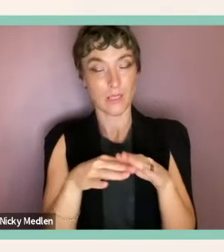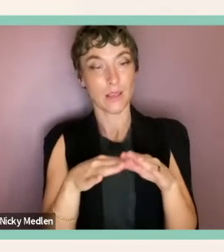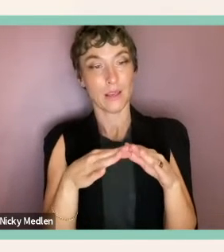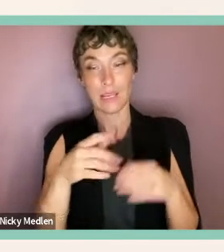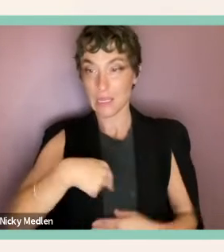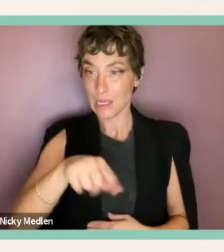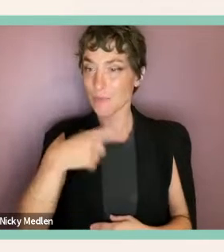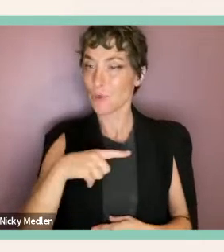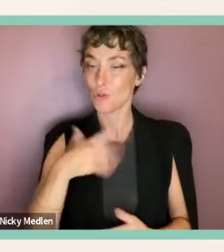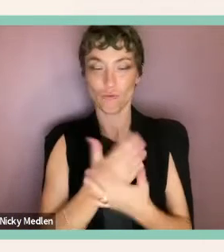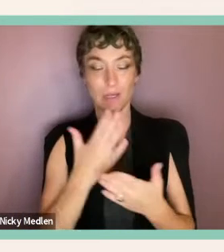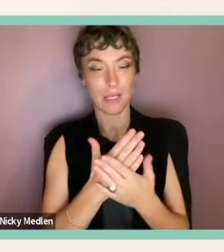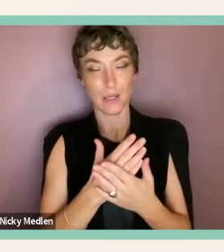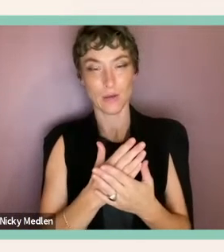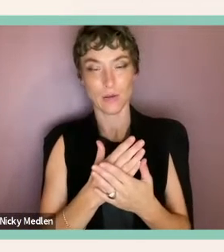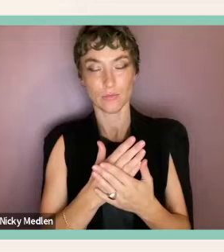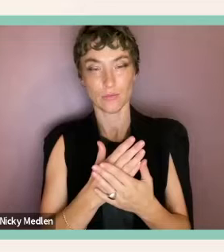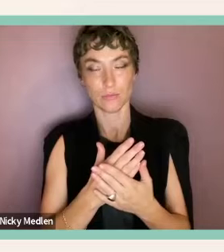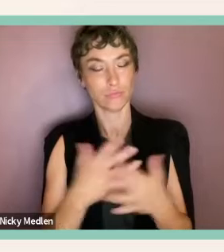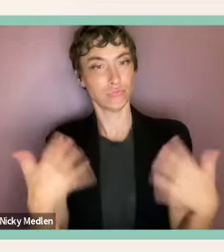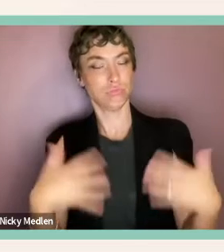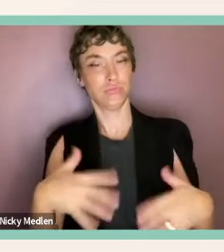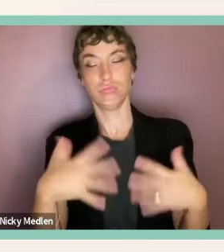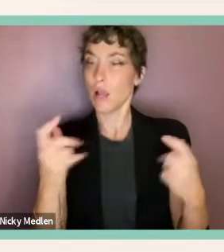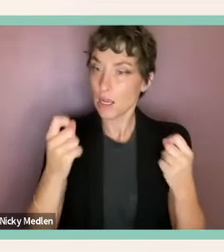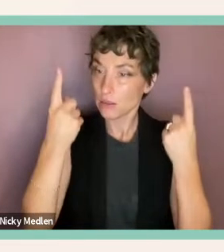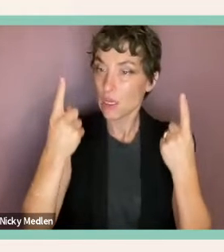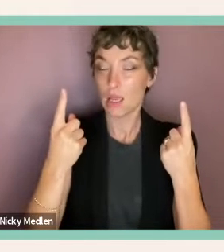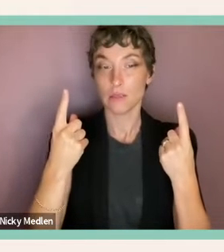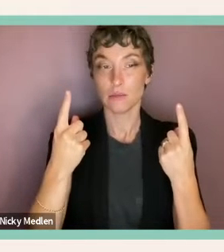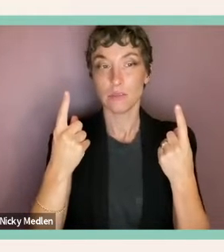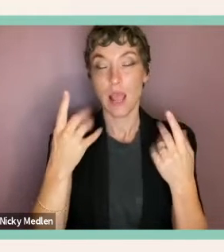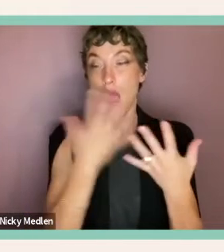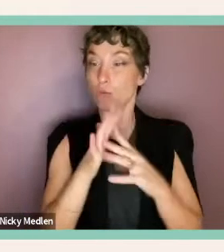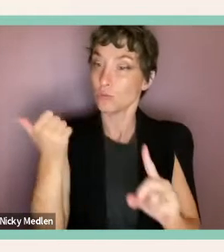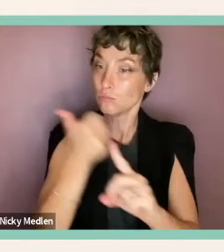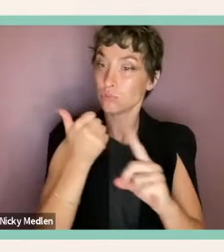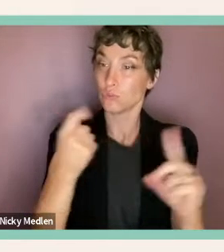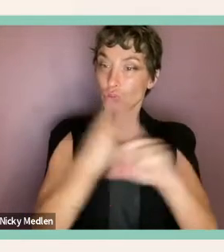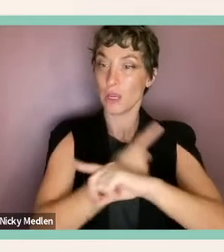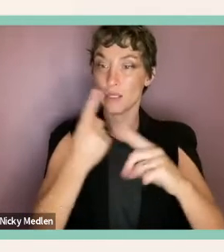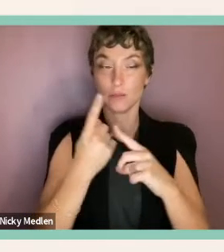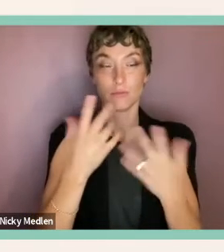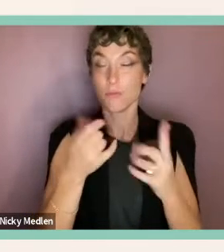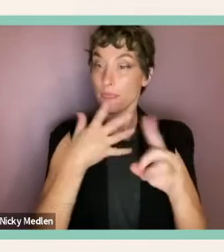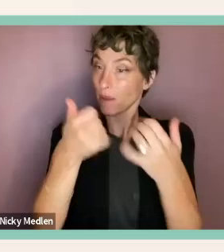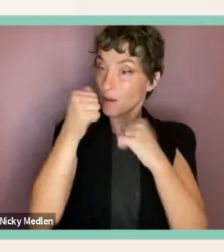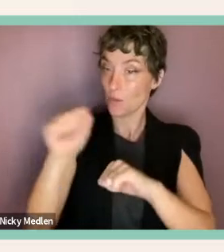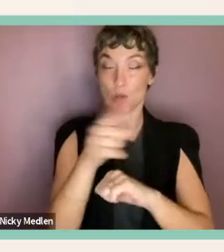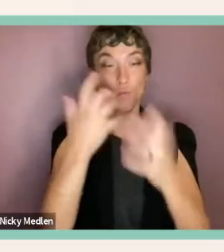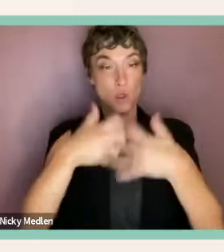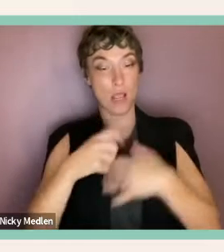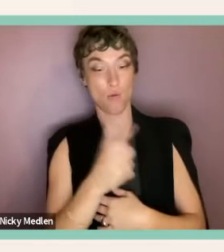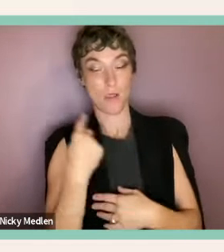because it's a really profound way of understanding, as we do work about change and in particular prevention, to figuring out who we are as workers and